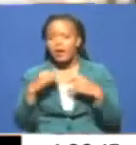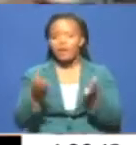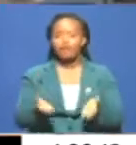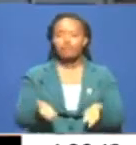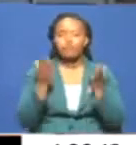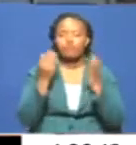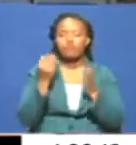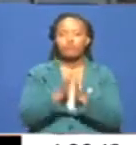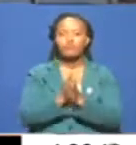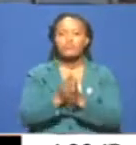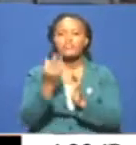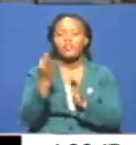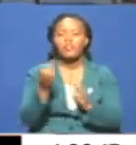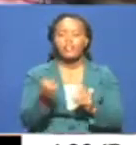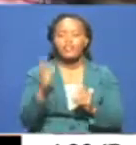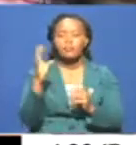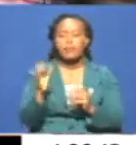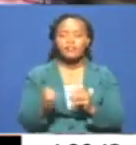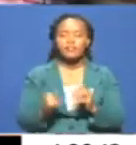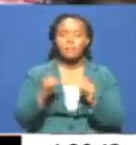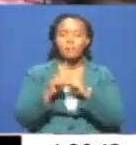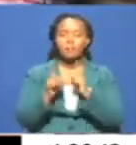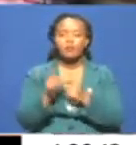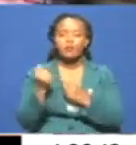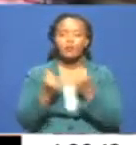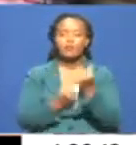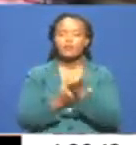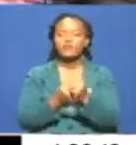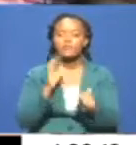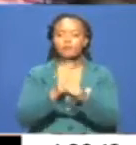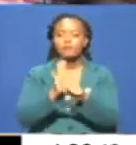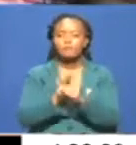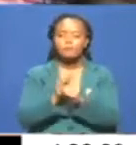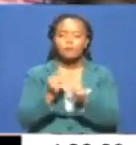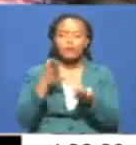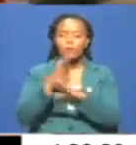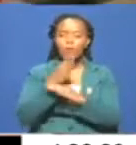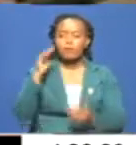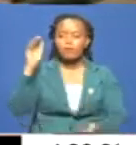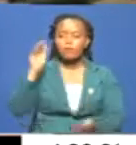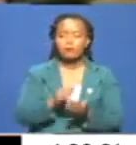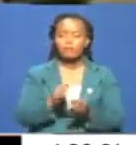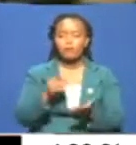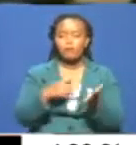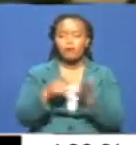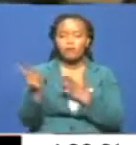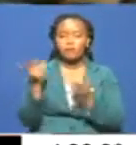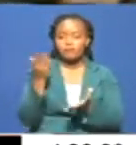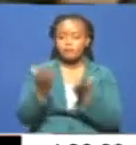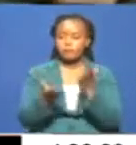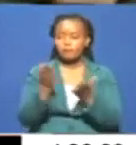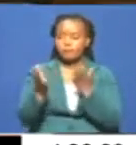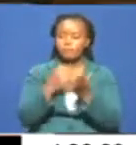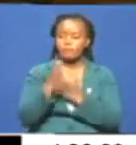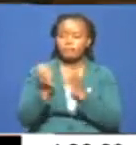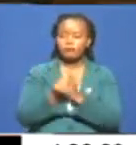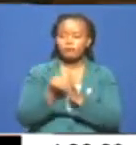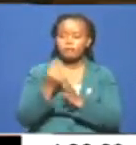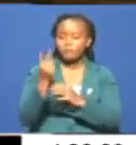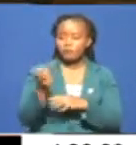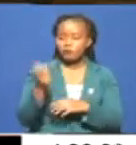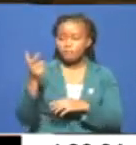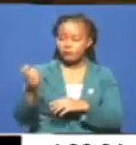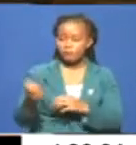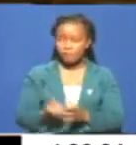which helped to boost the earnings despite lower average export prices compared to those seen in 2020. The